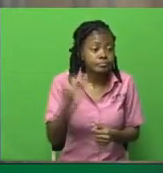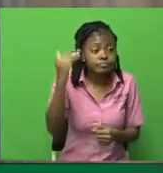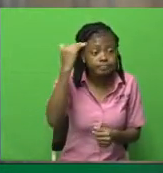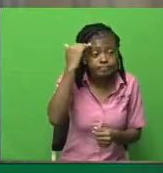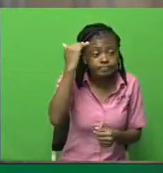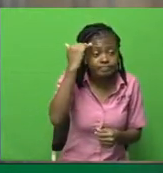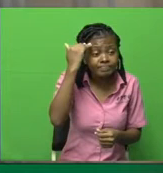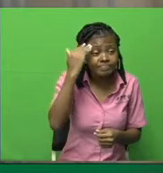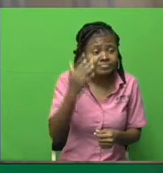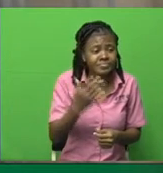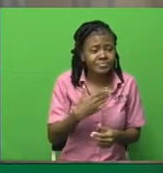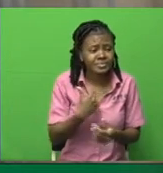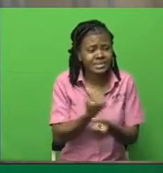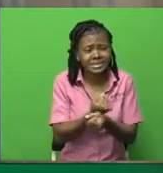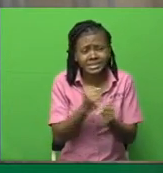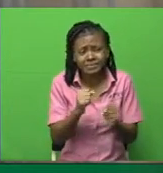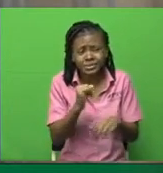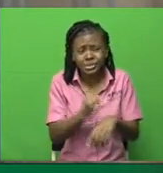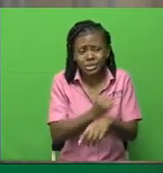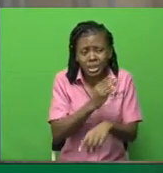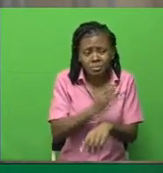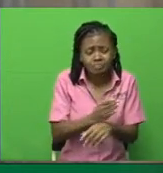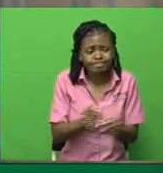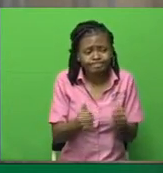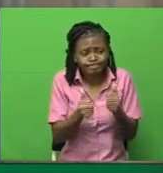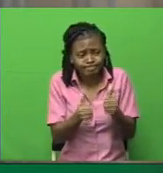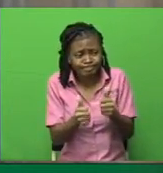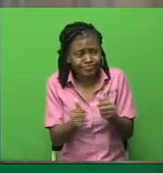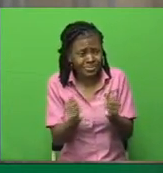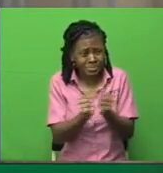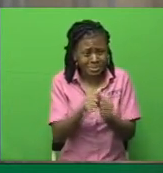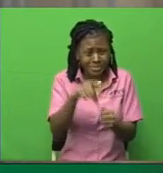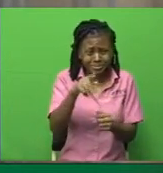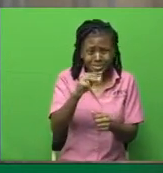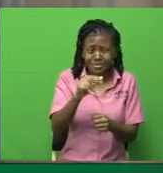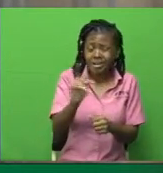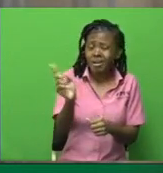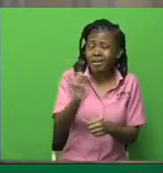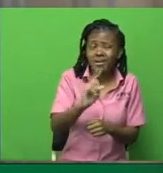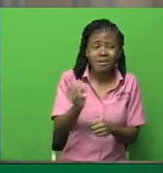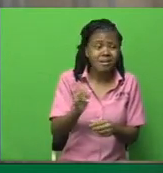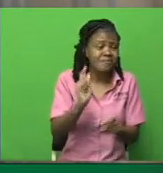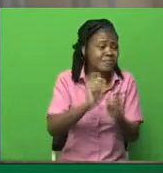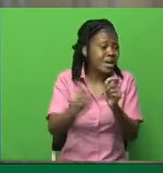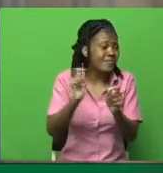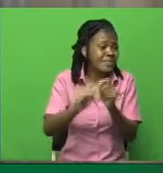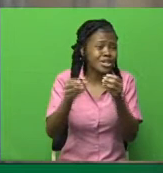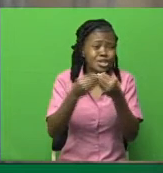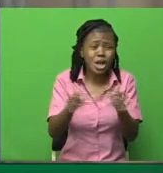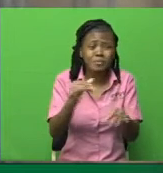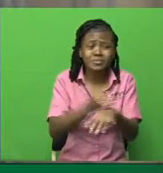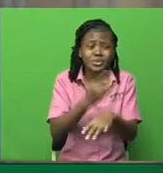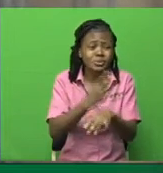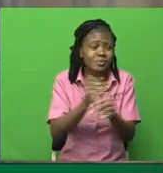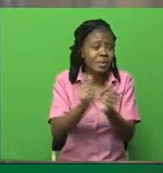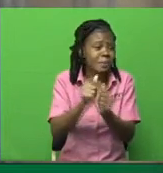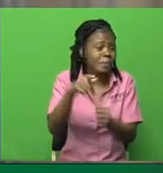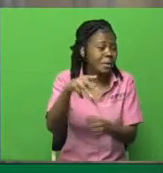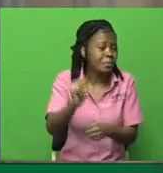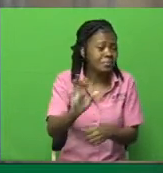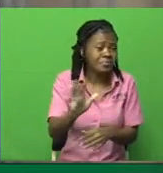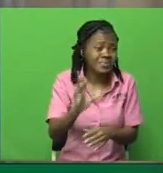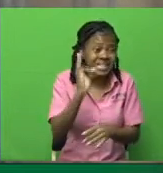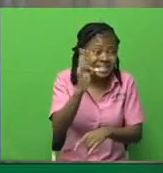this government so kept so many persons and jobs and yet so many persons lost their jobs after seven years in